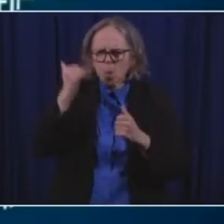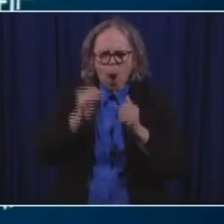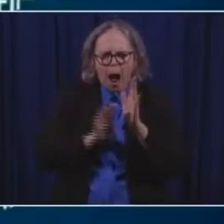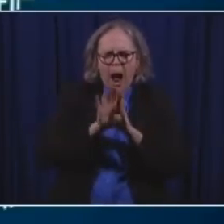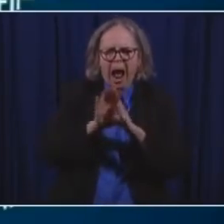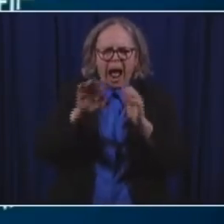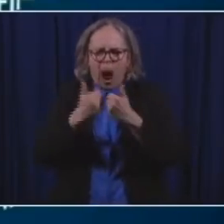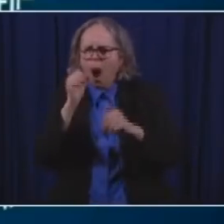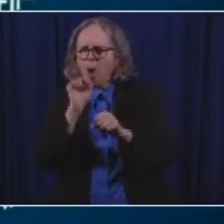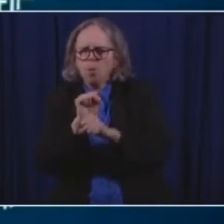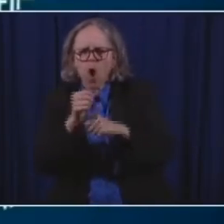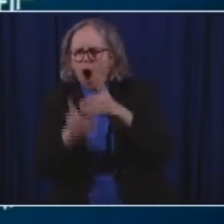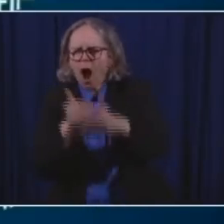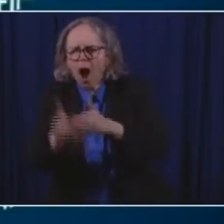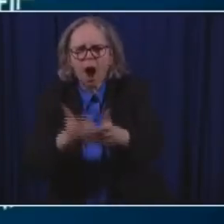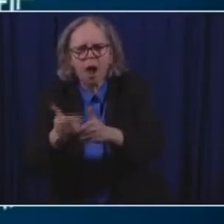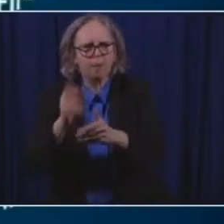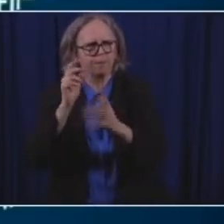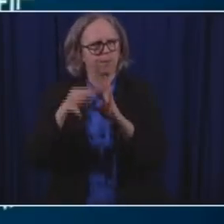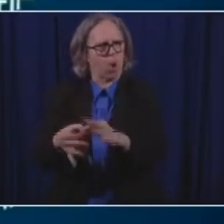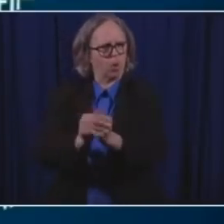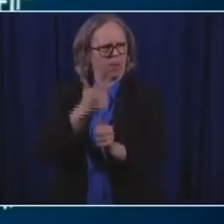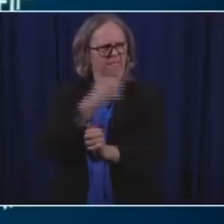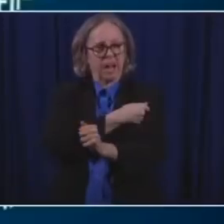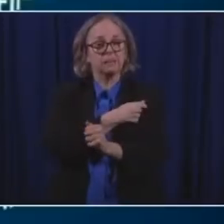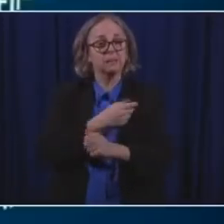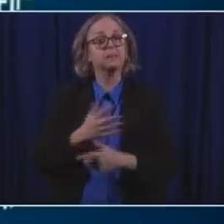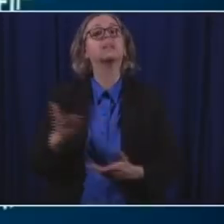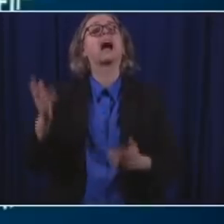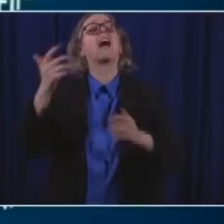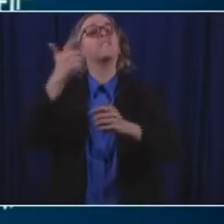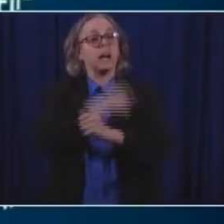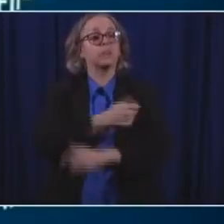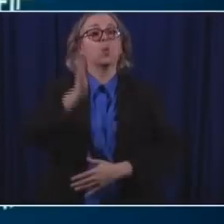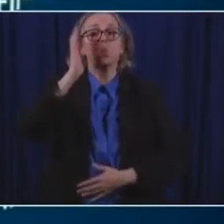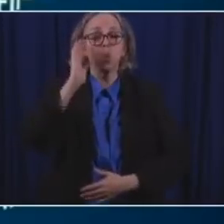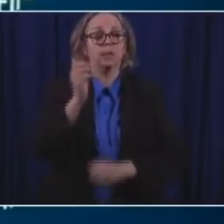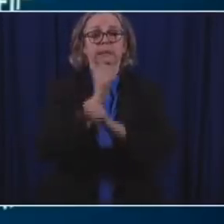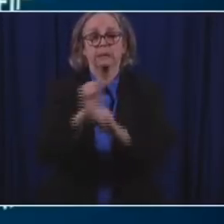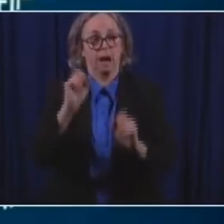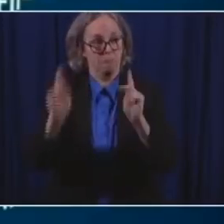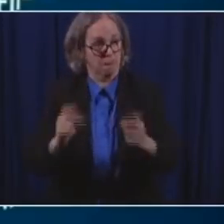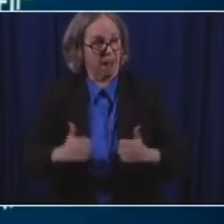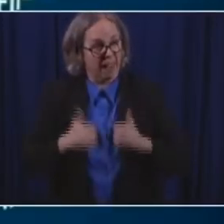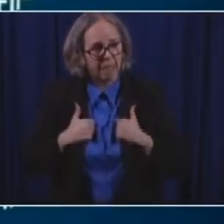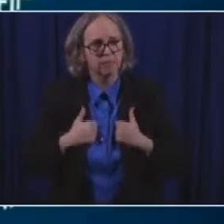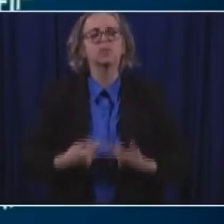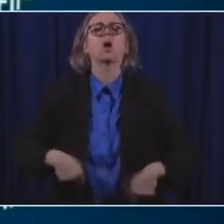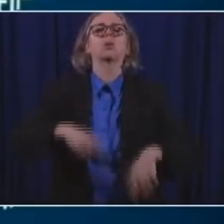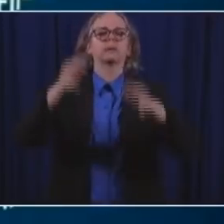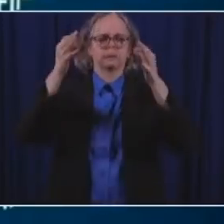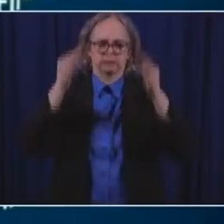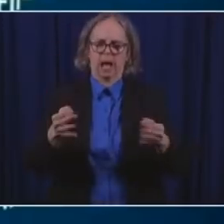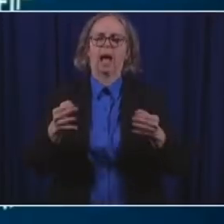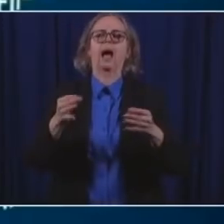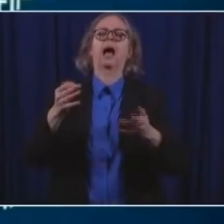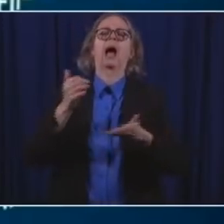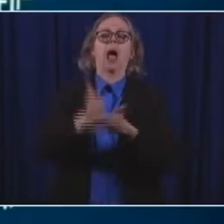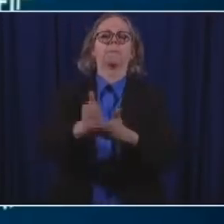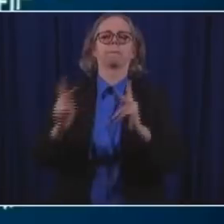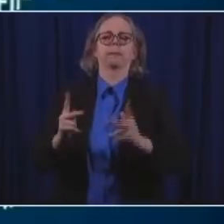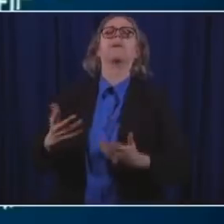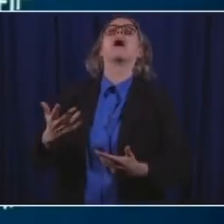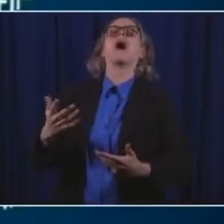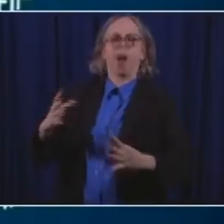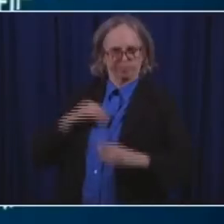save lives, but we have to have a vaccination program. People have to choose to be vaccinated. I will say this, I'm